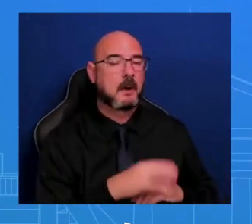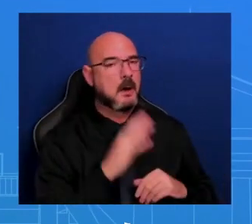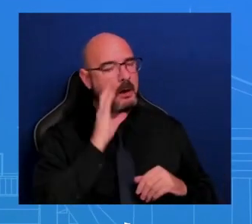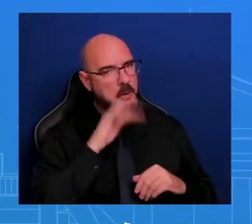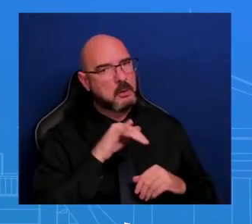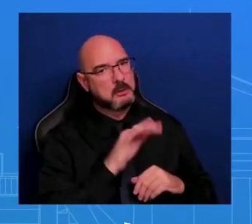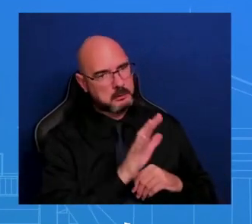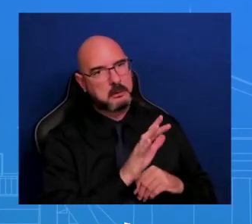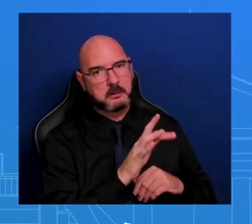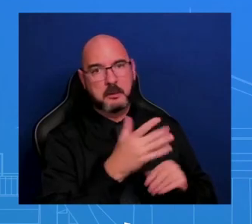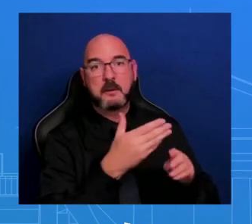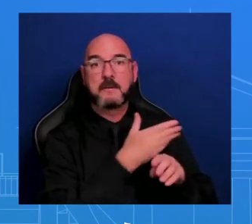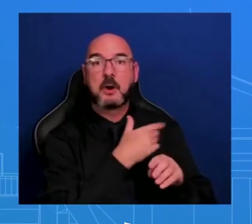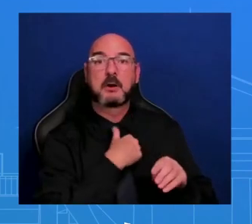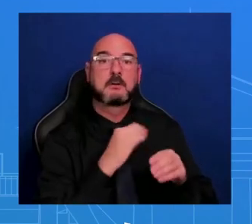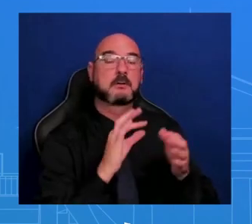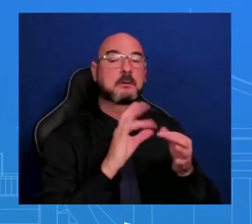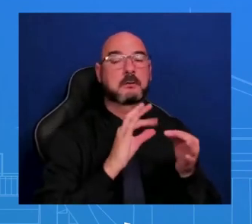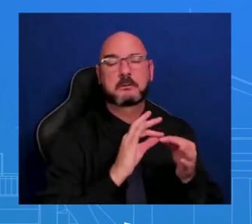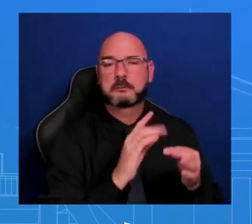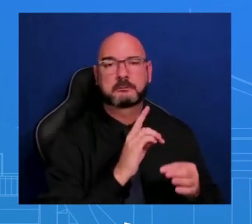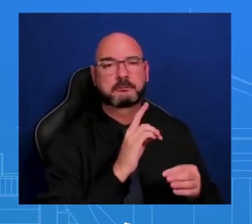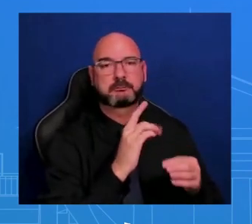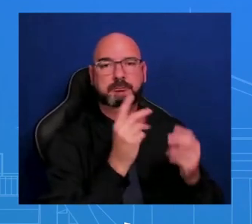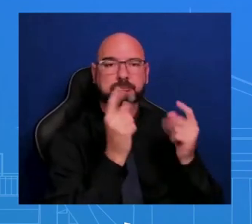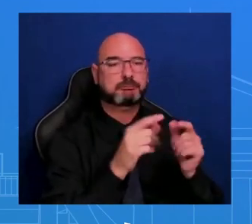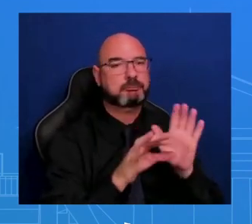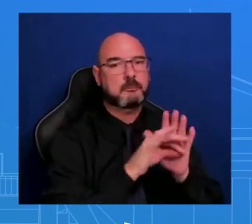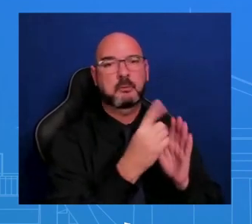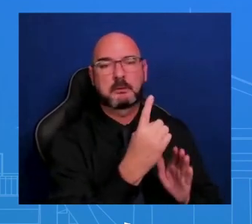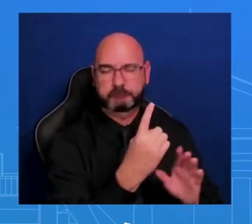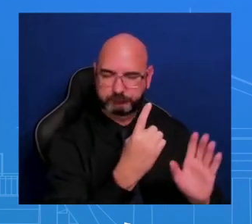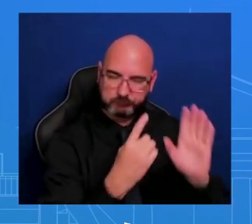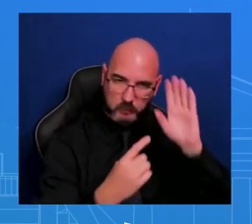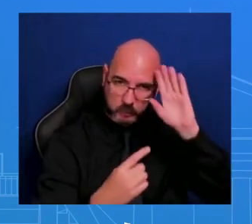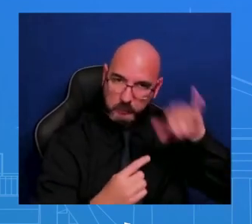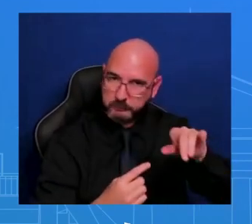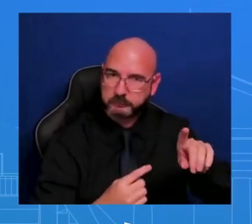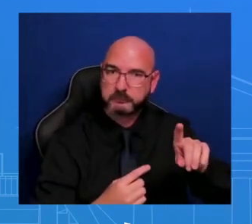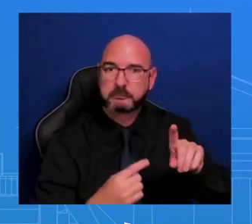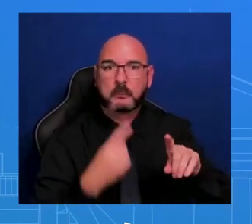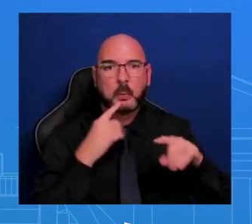but there's a lot of factors at play here.